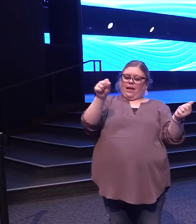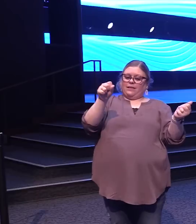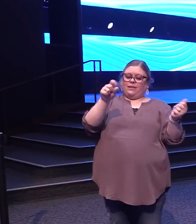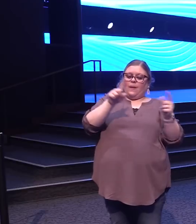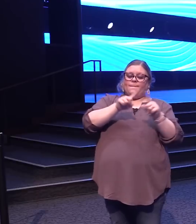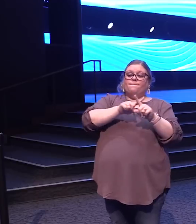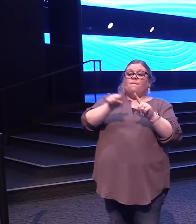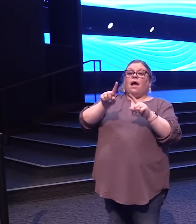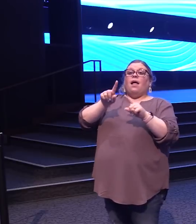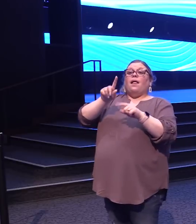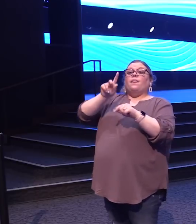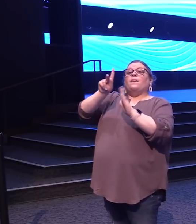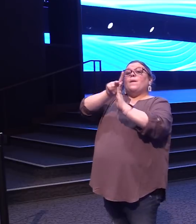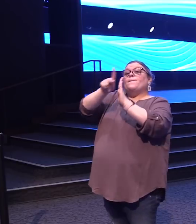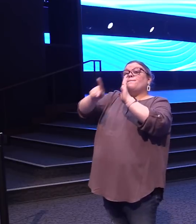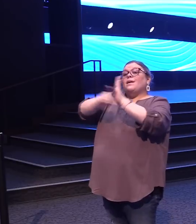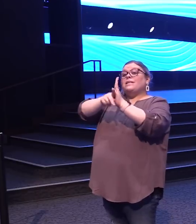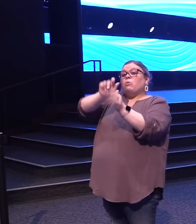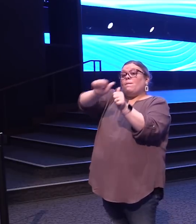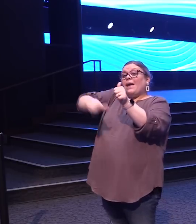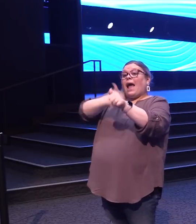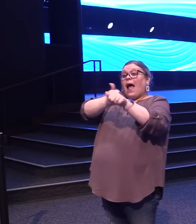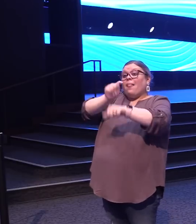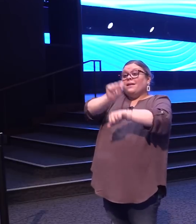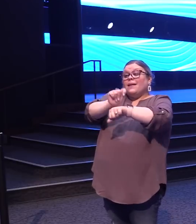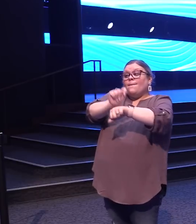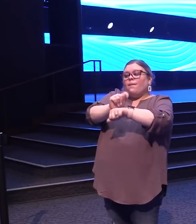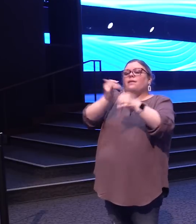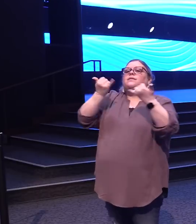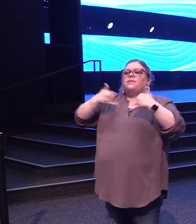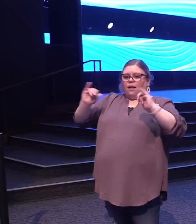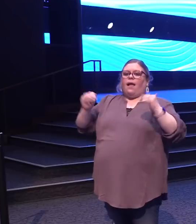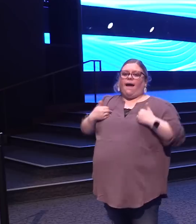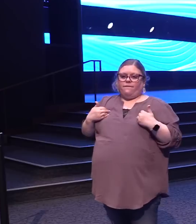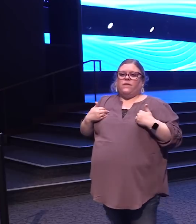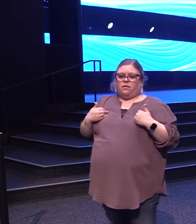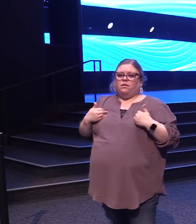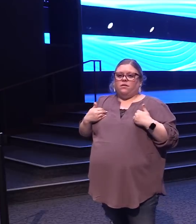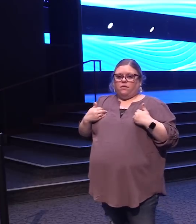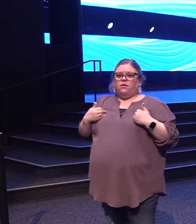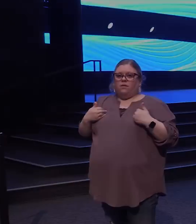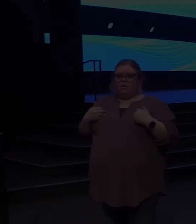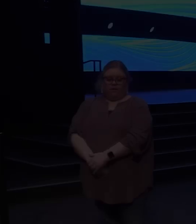the temple principle is still around.